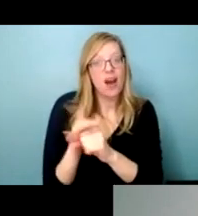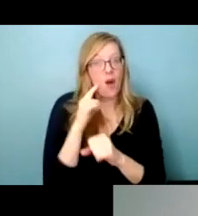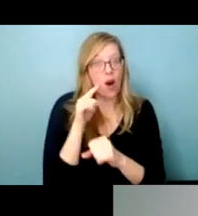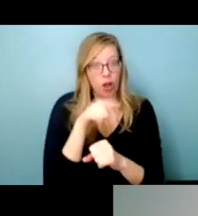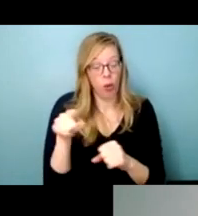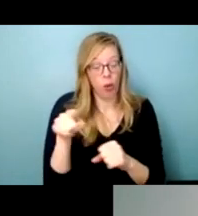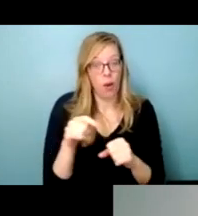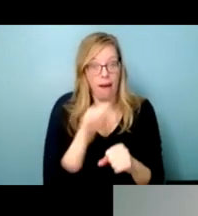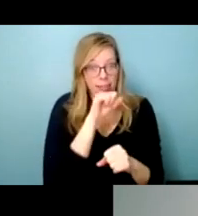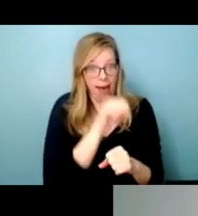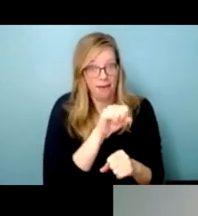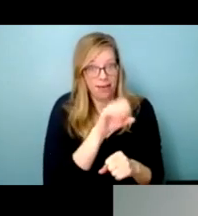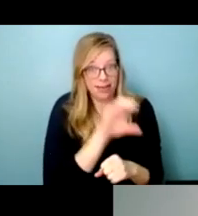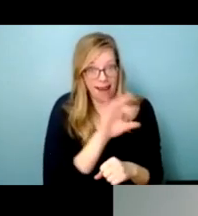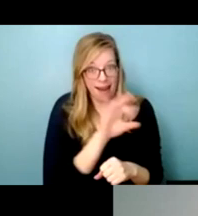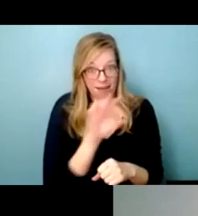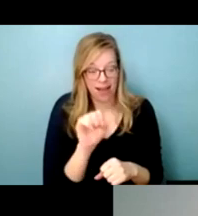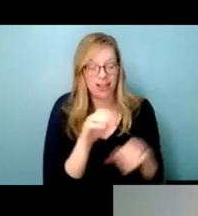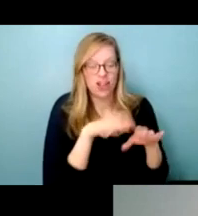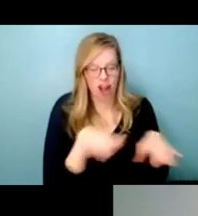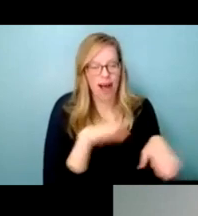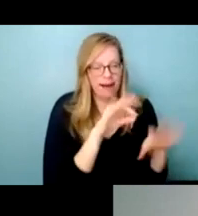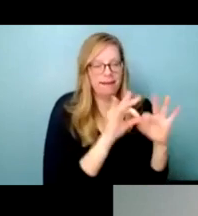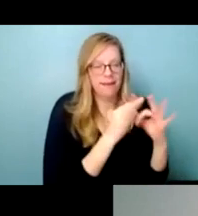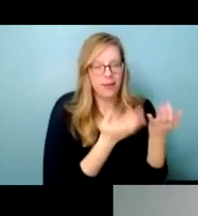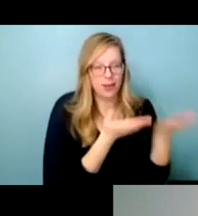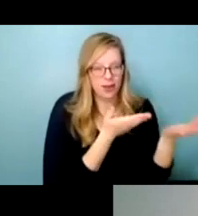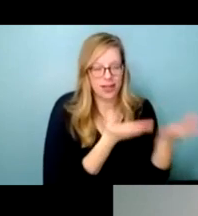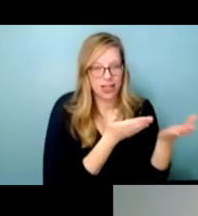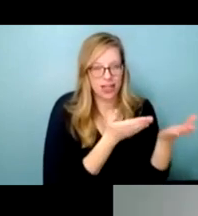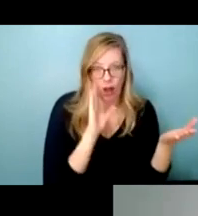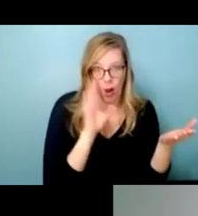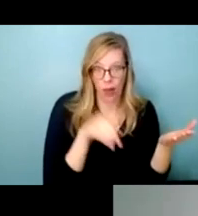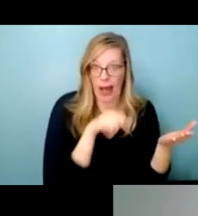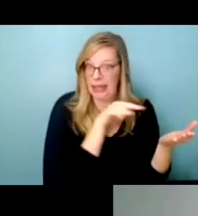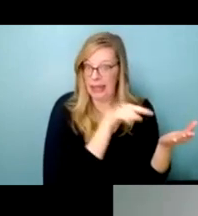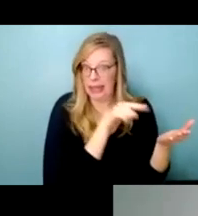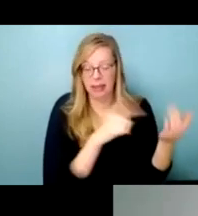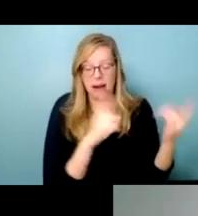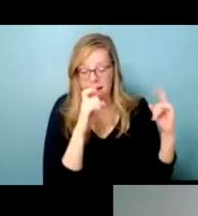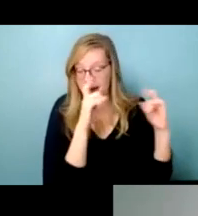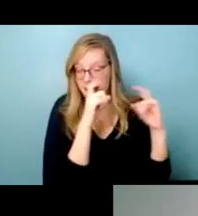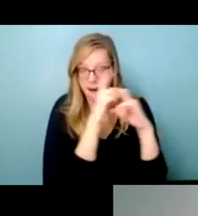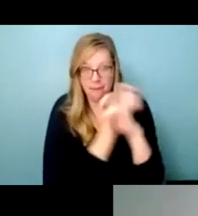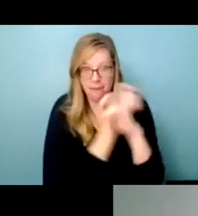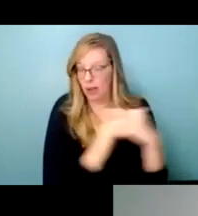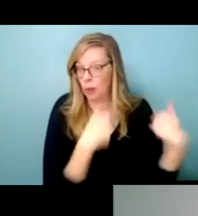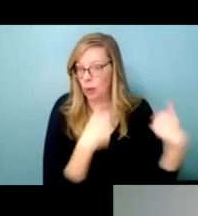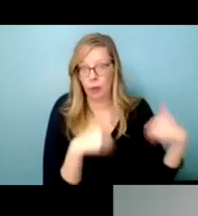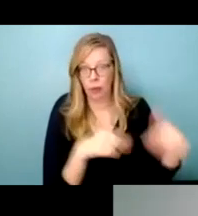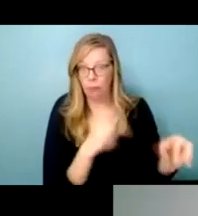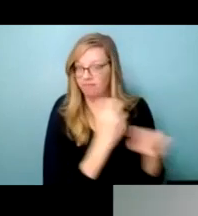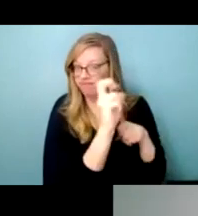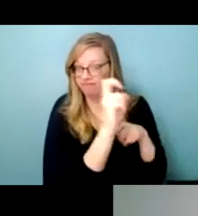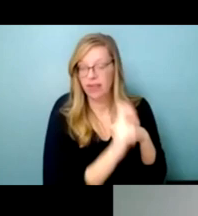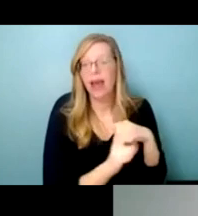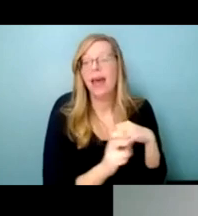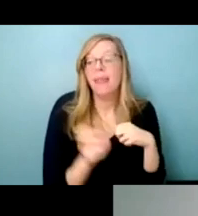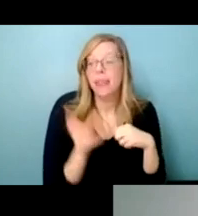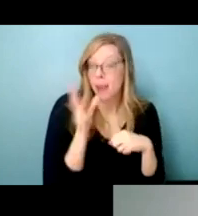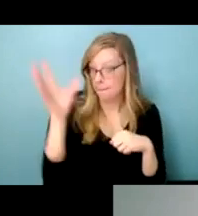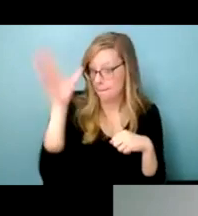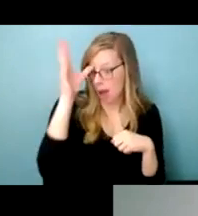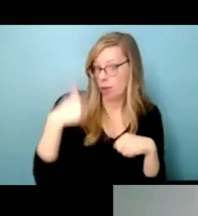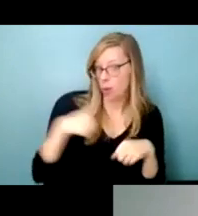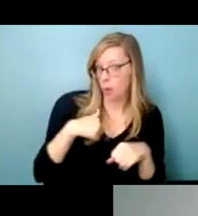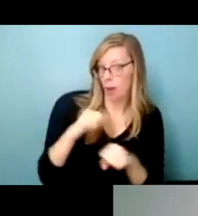family services, you will know it is a multifaceted beast. And so the parents that we work with and the young people